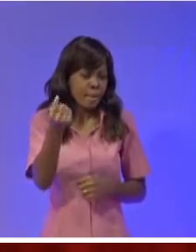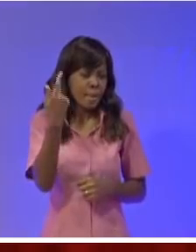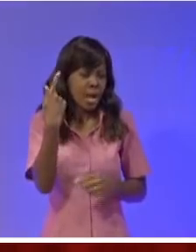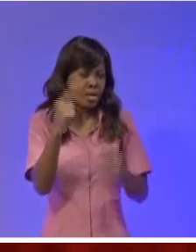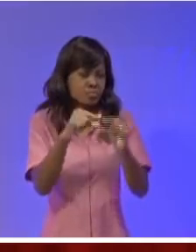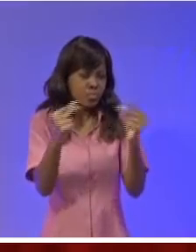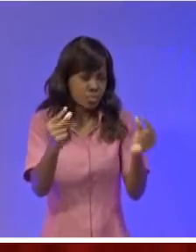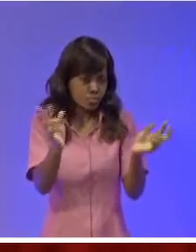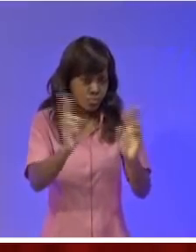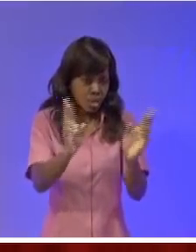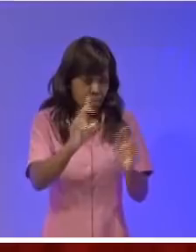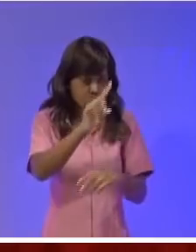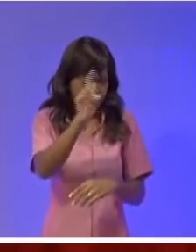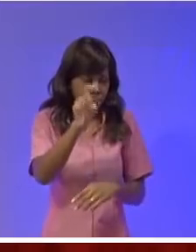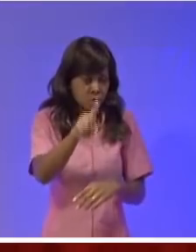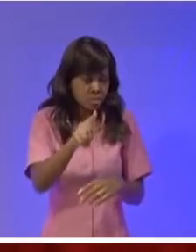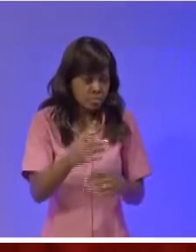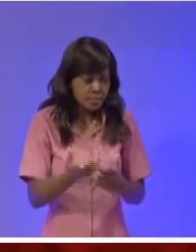ready for your follow-up question.